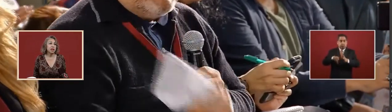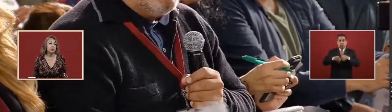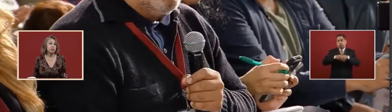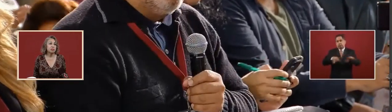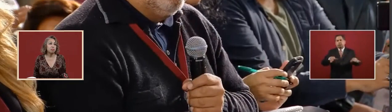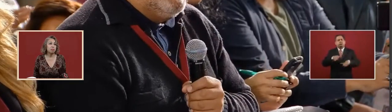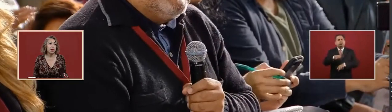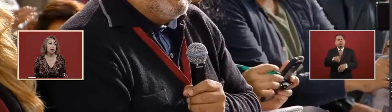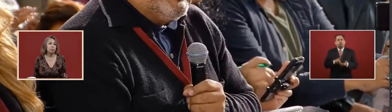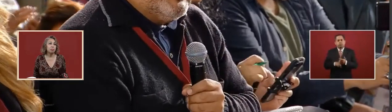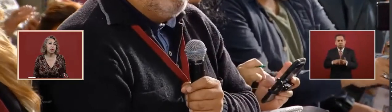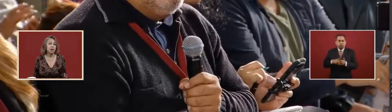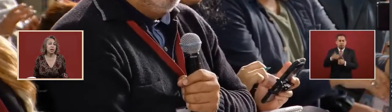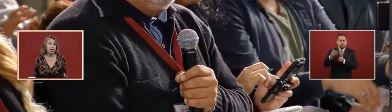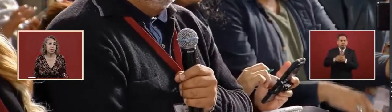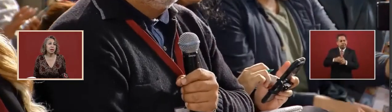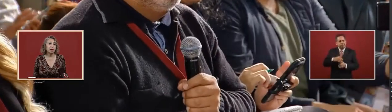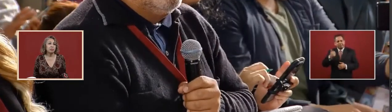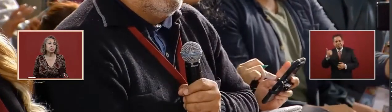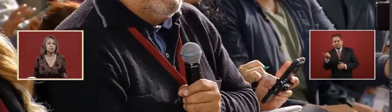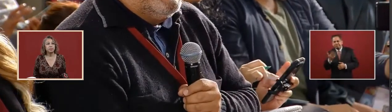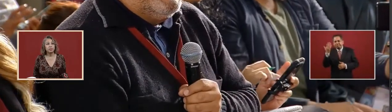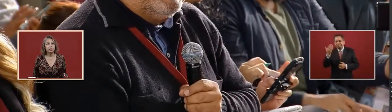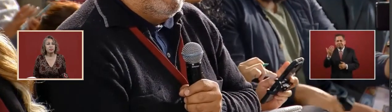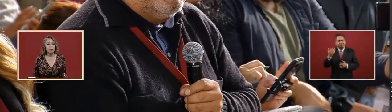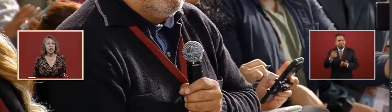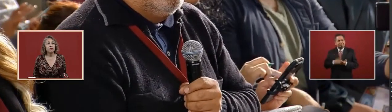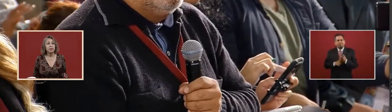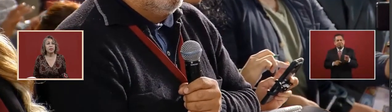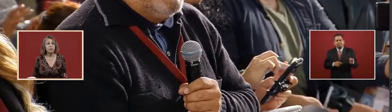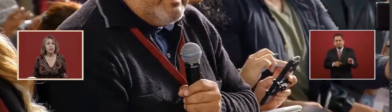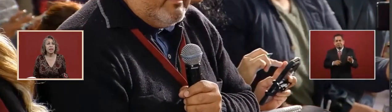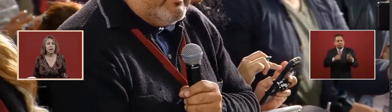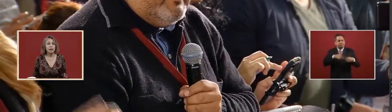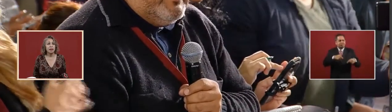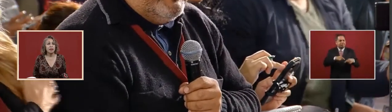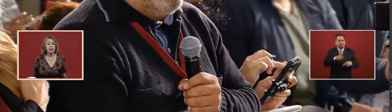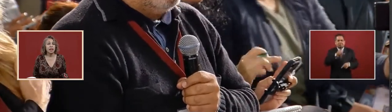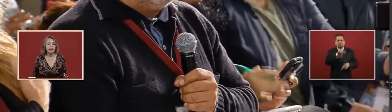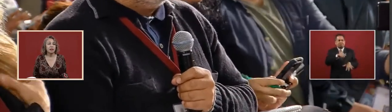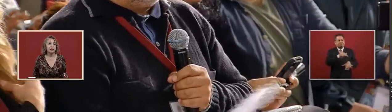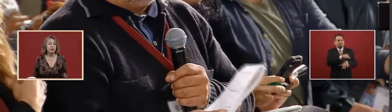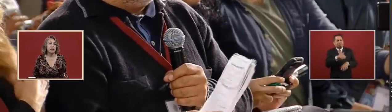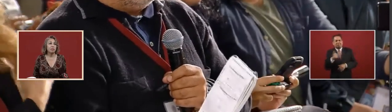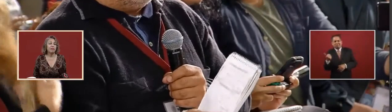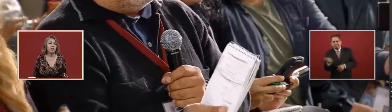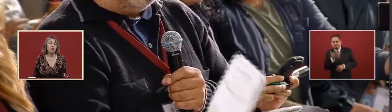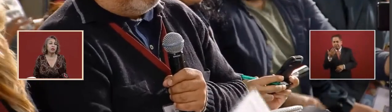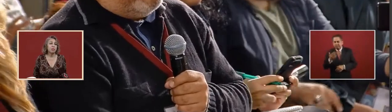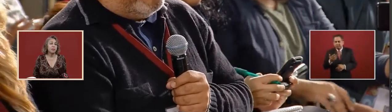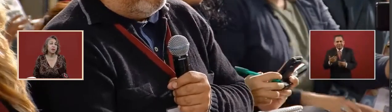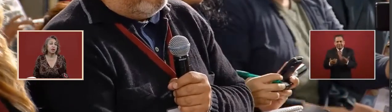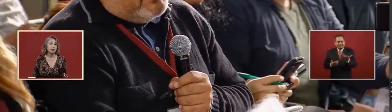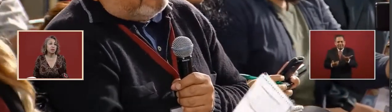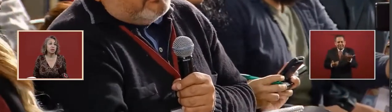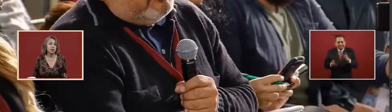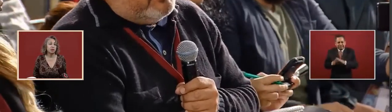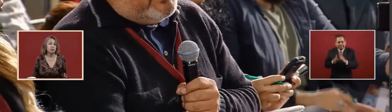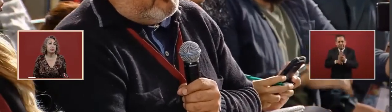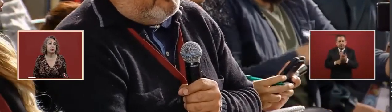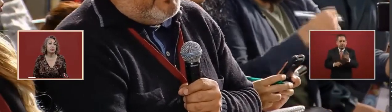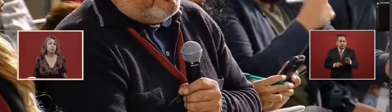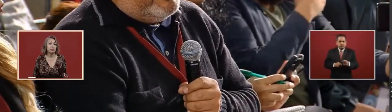expression that was put in front of the media that the vulgar people